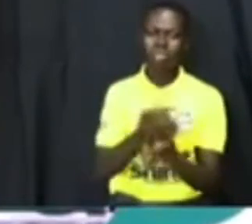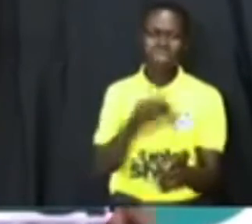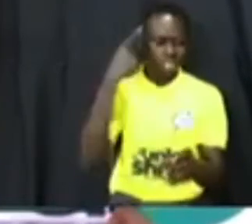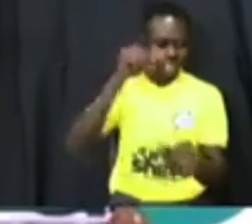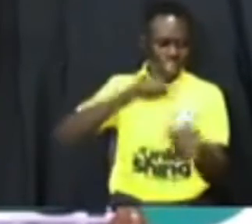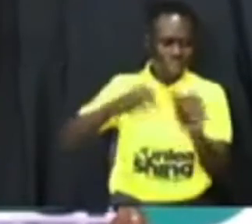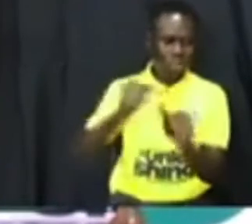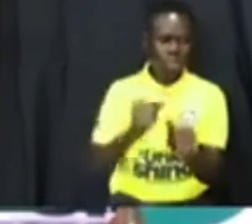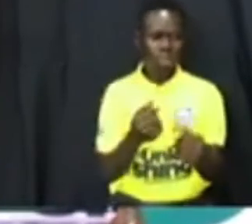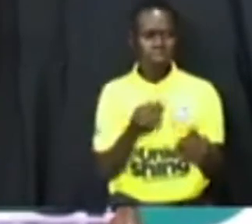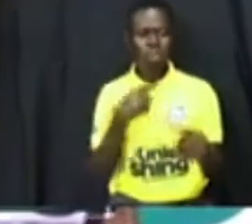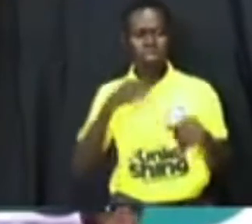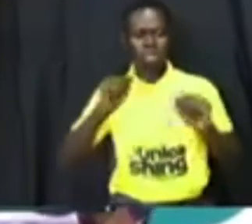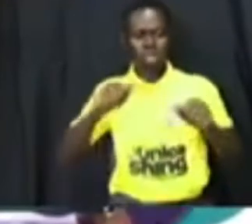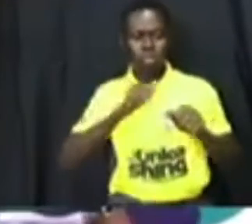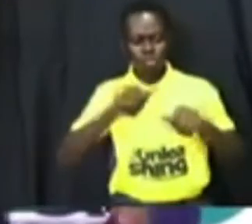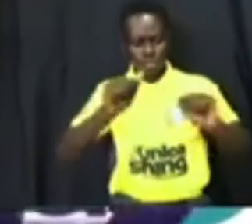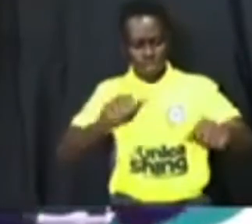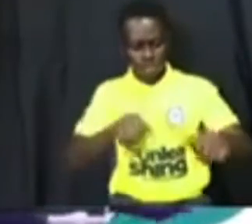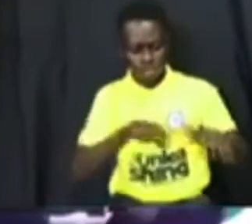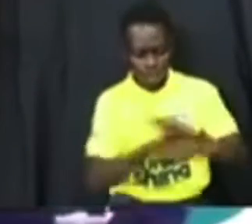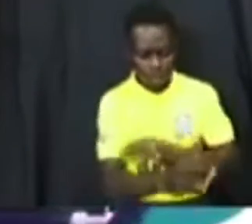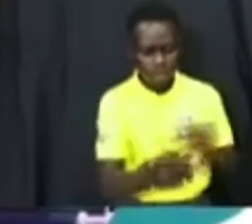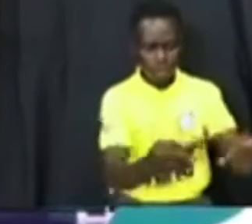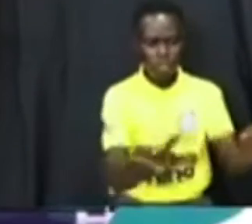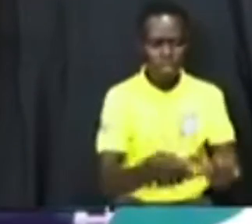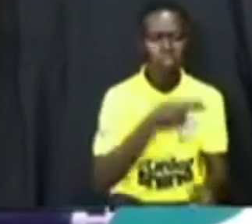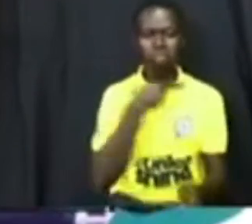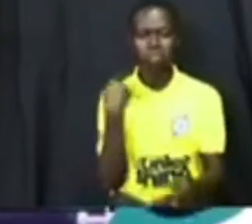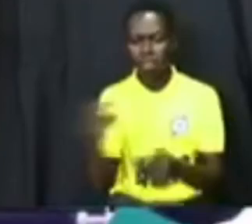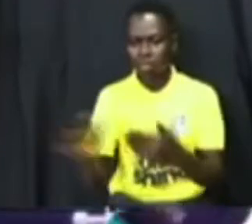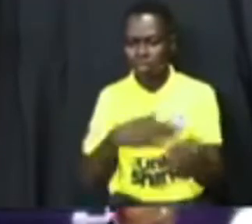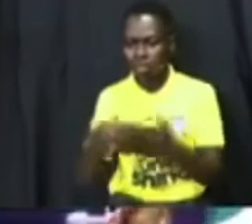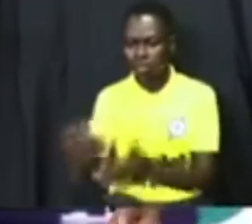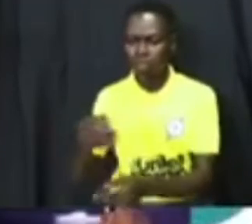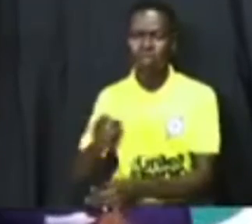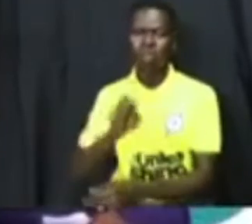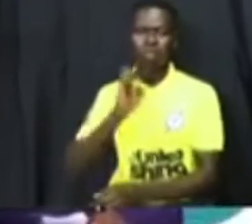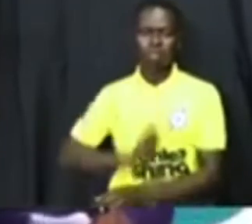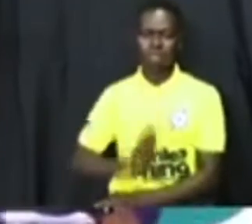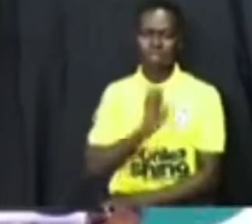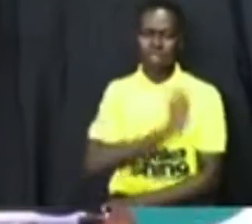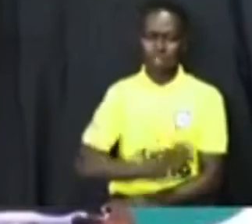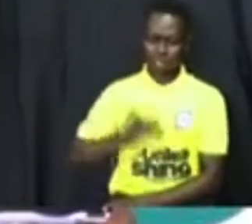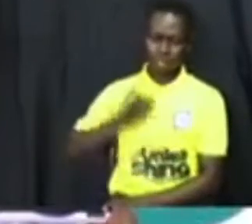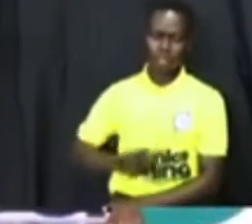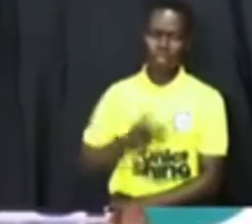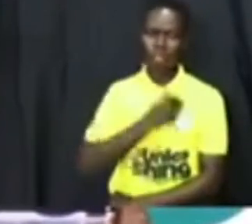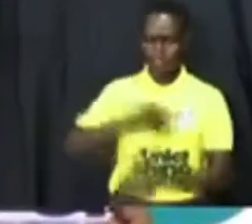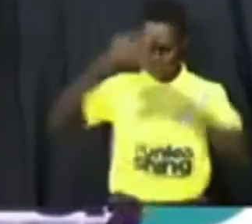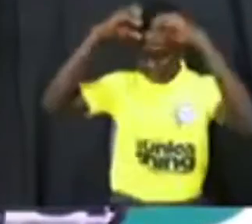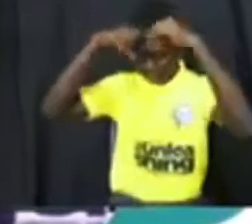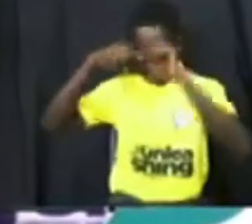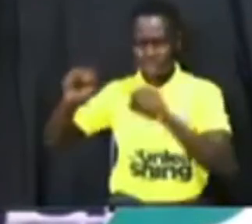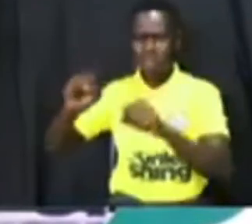About whether they are apostles or pastors or elders. Or pensa president or secretary.